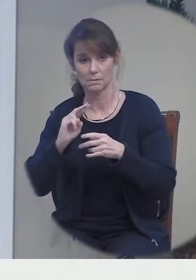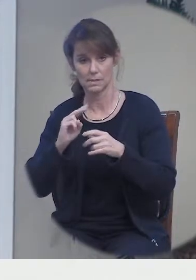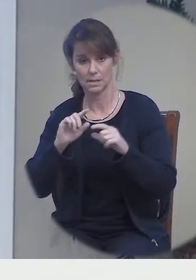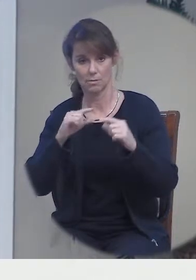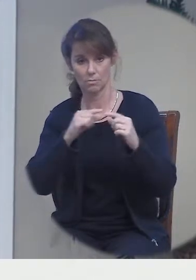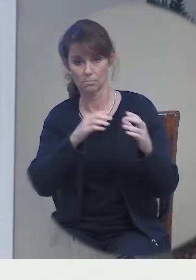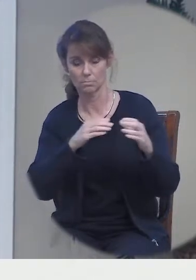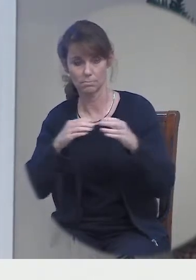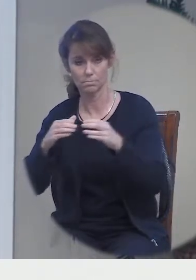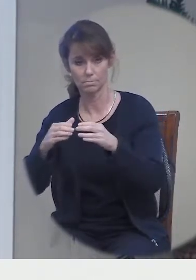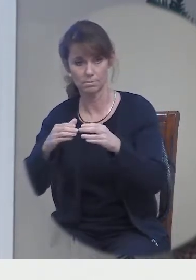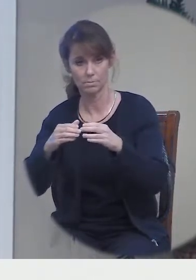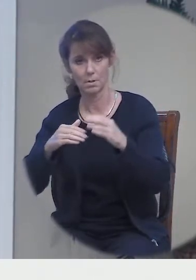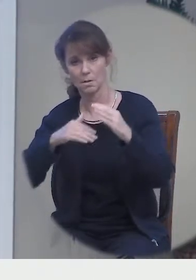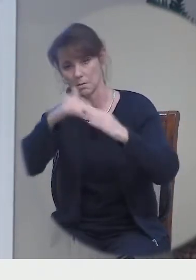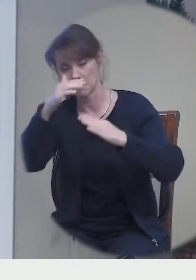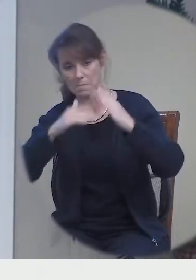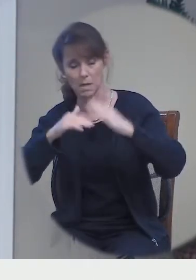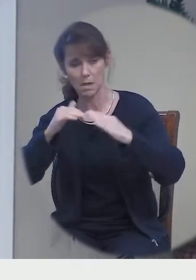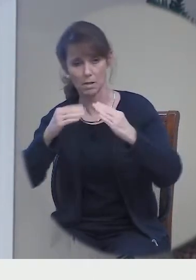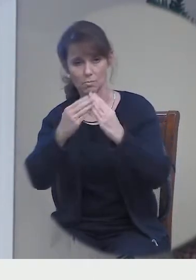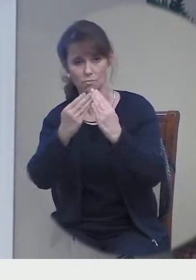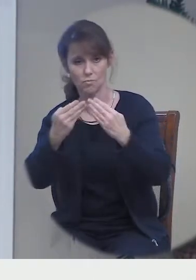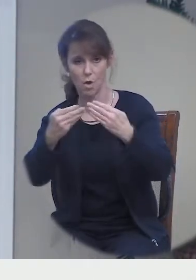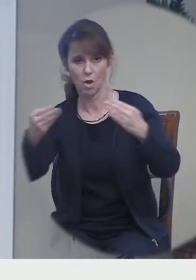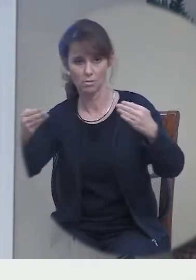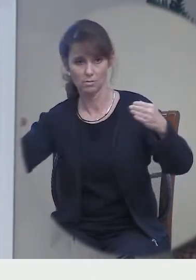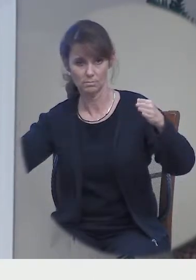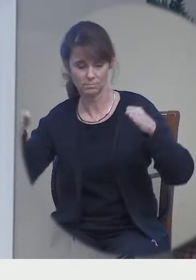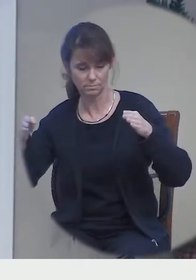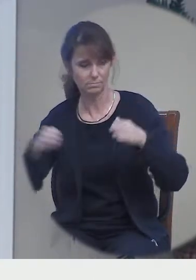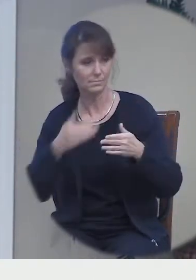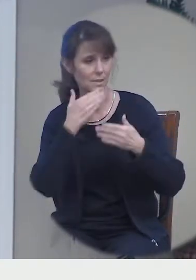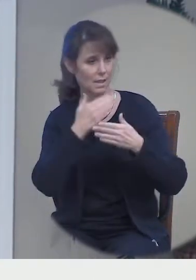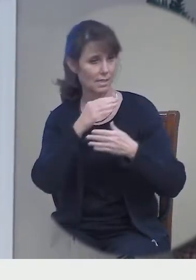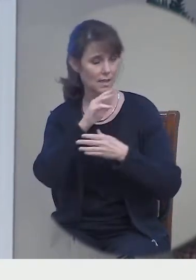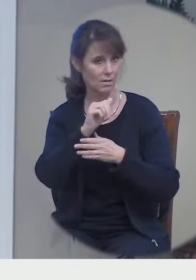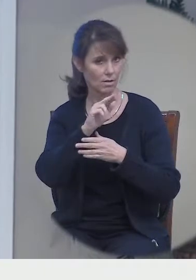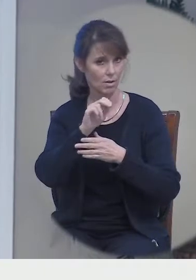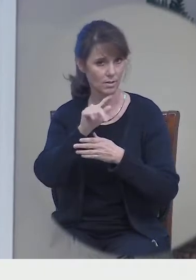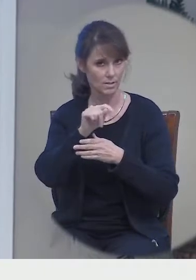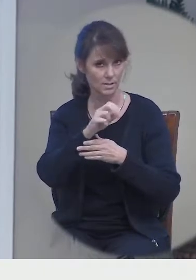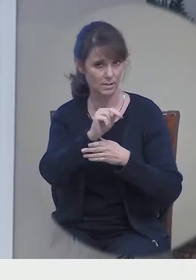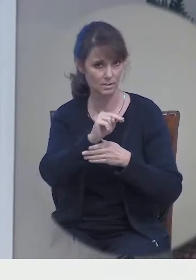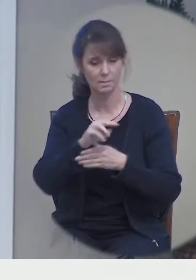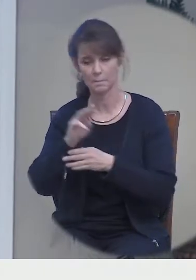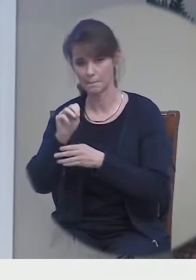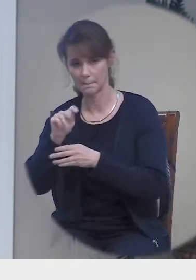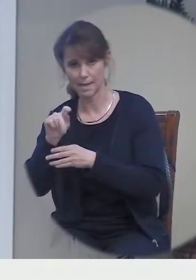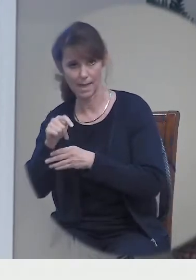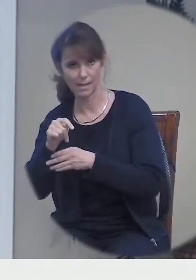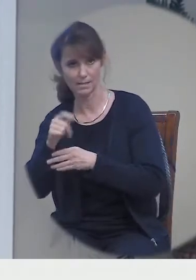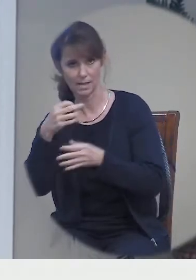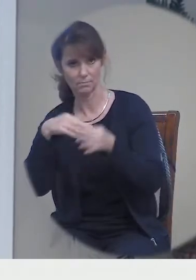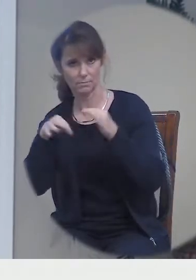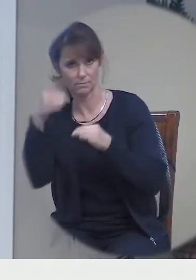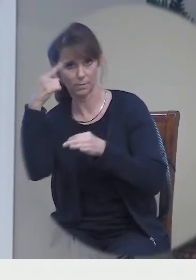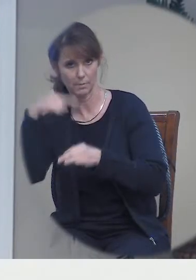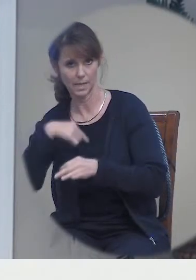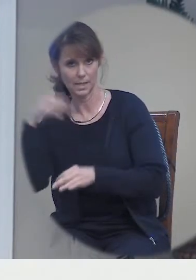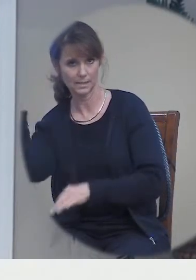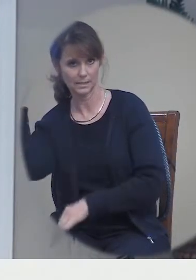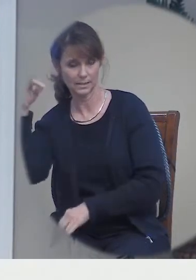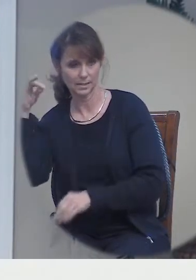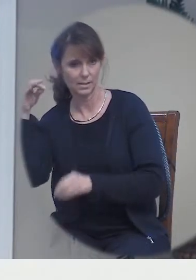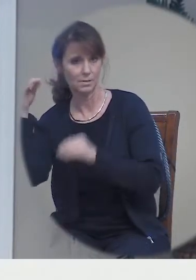I want to first say just thank you to Austin and Matt who filled in for me while I was gone. We're going to kind of pick up in